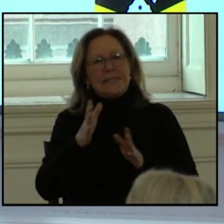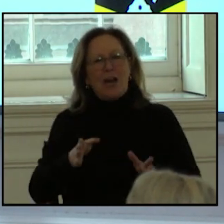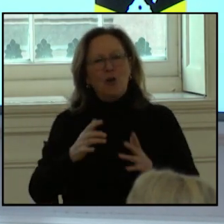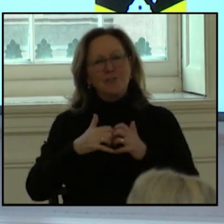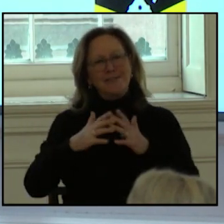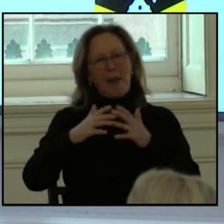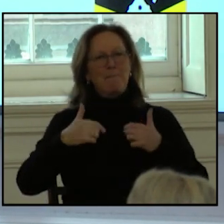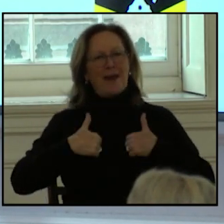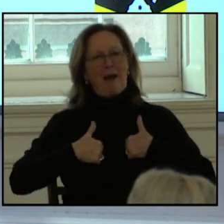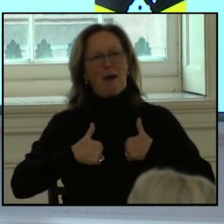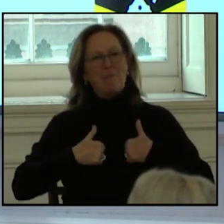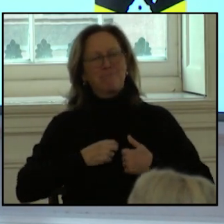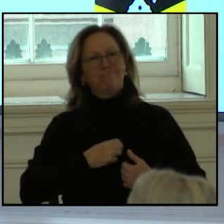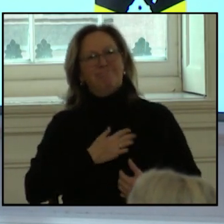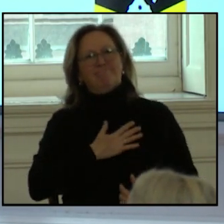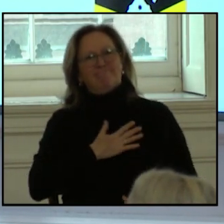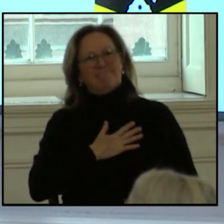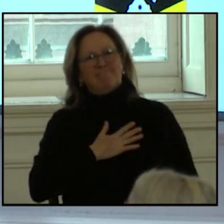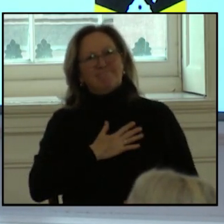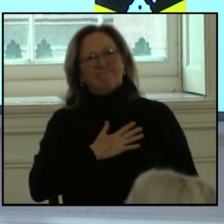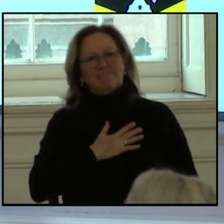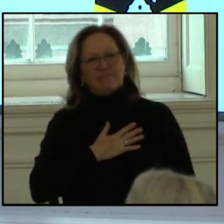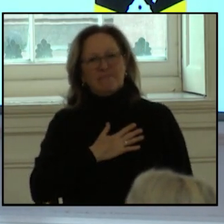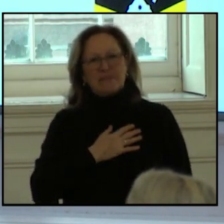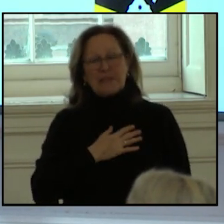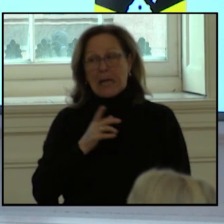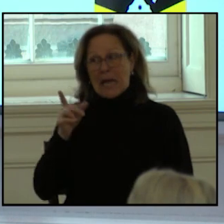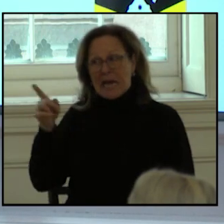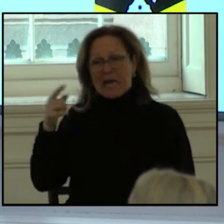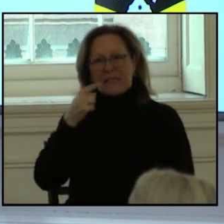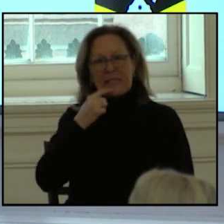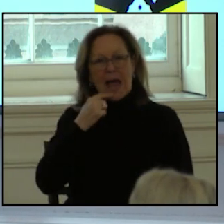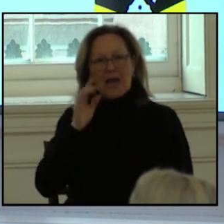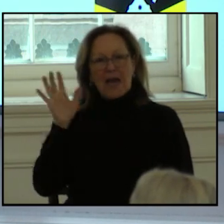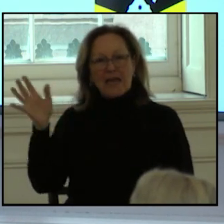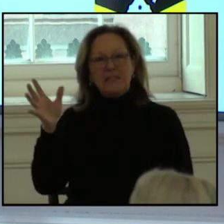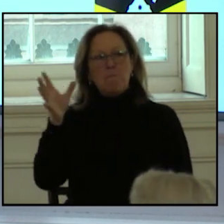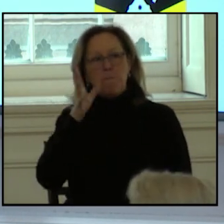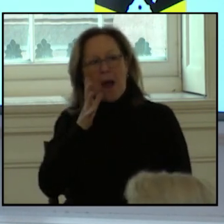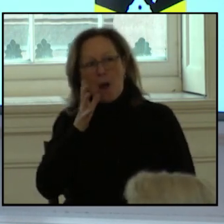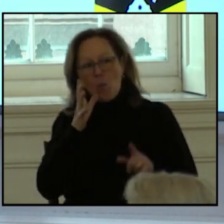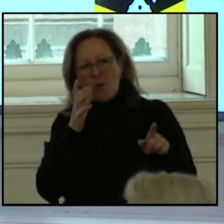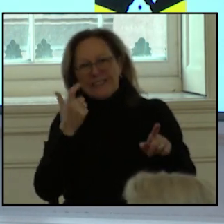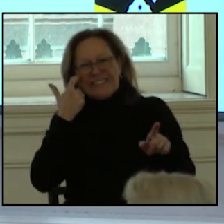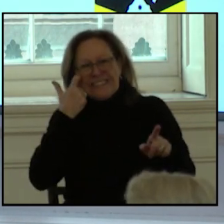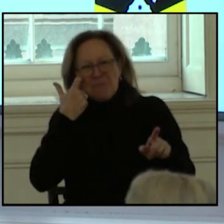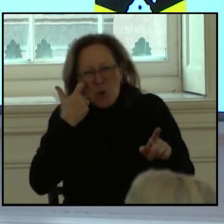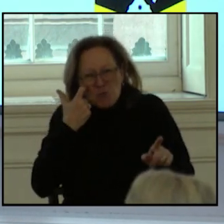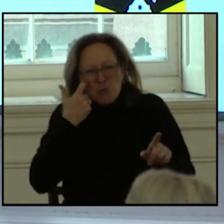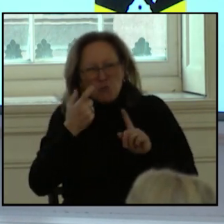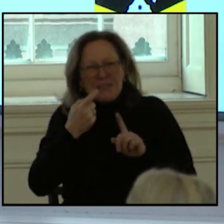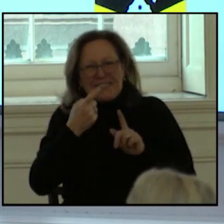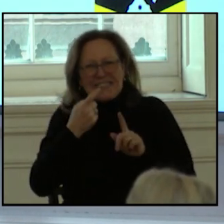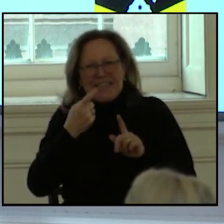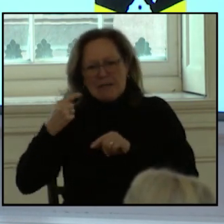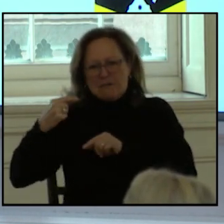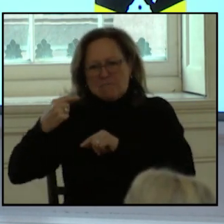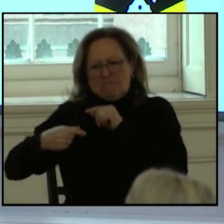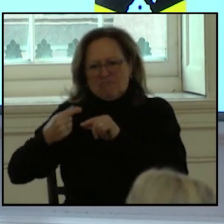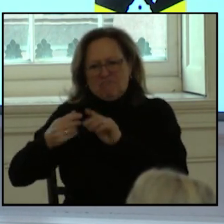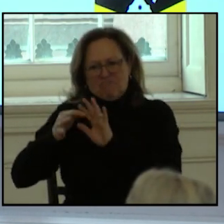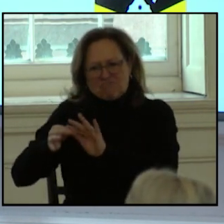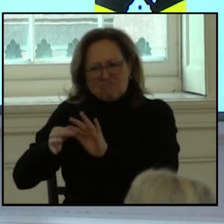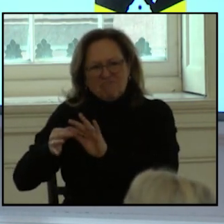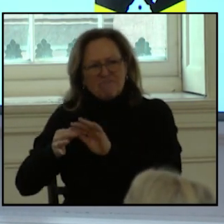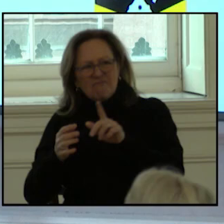up when he said that his mom was his most recent ancestor. And I think that that's something